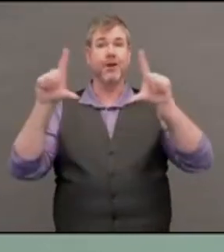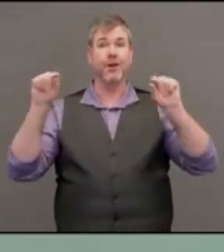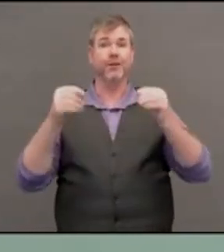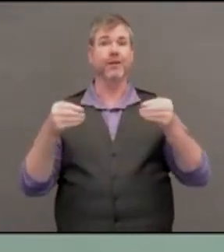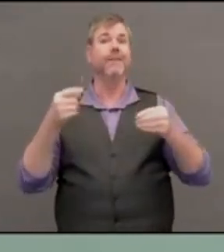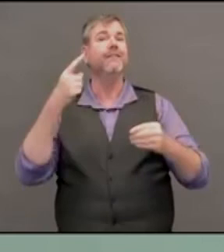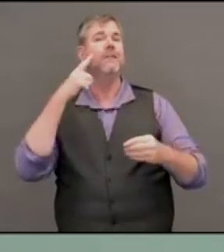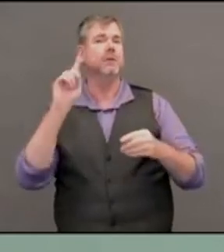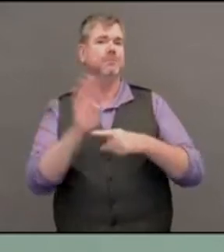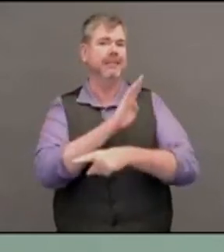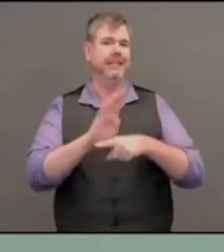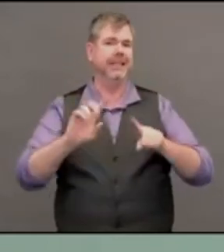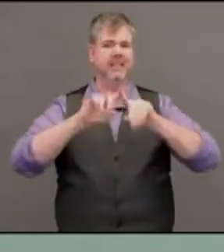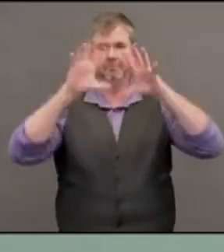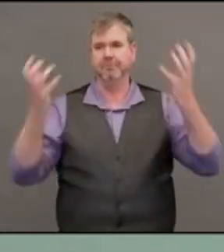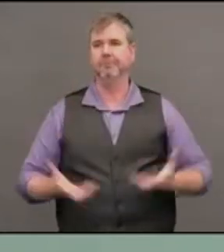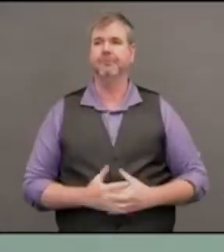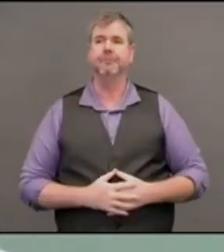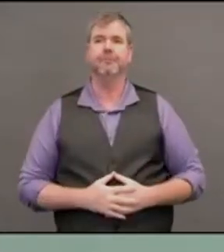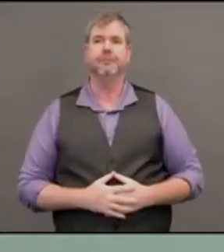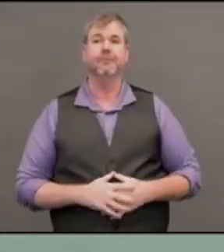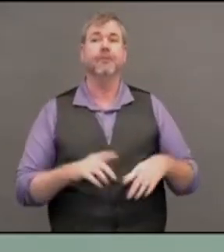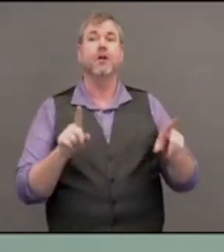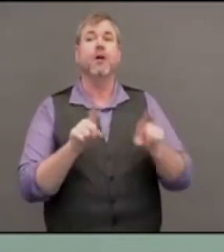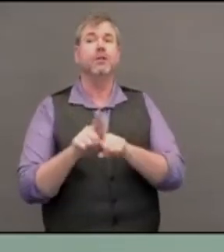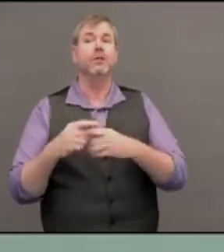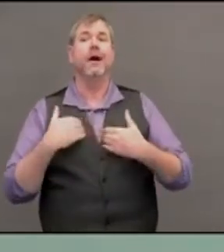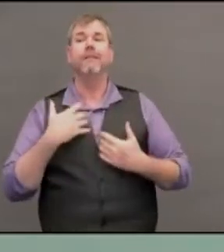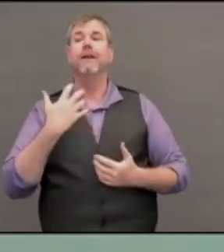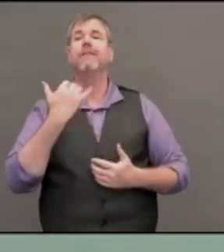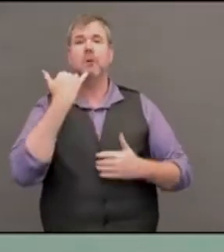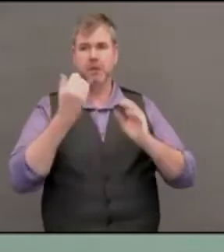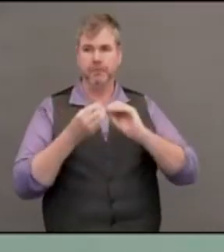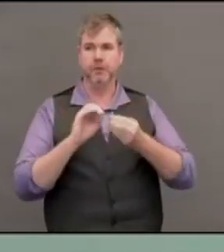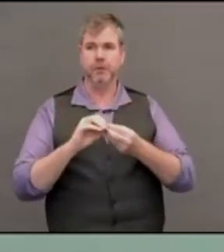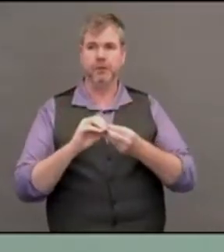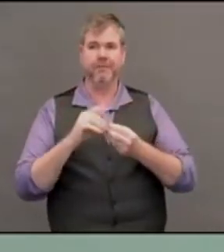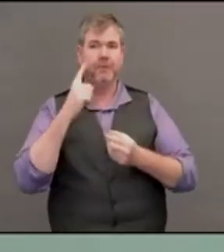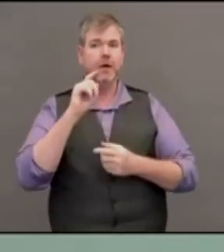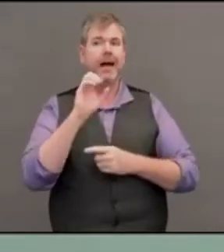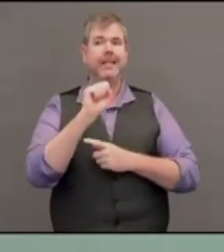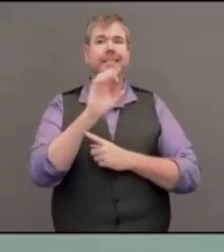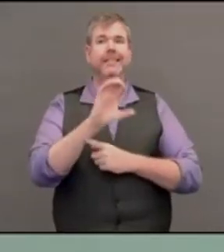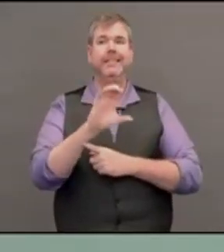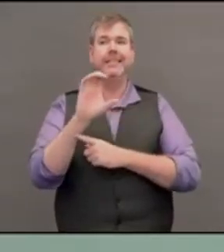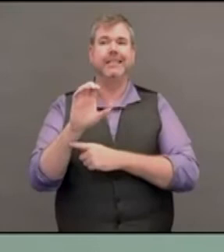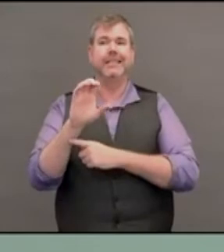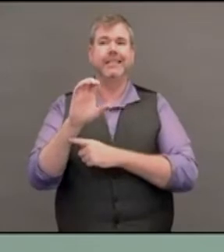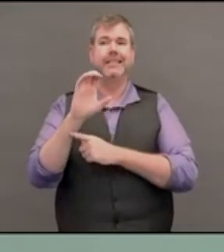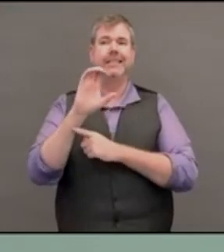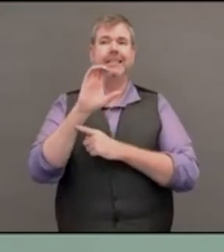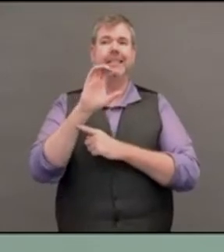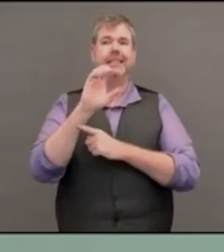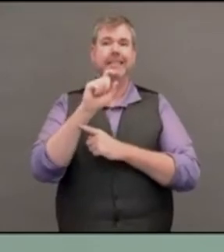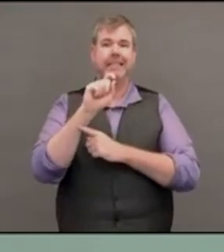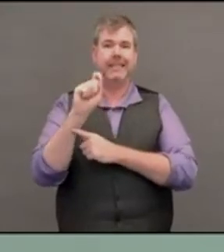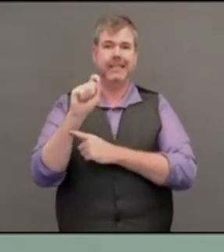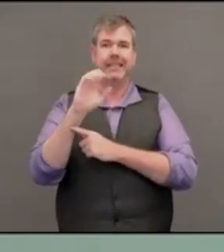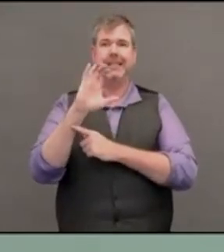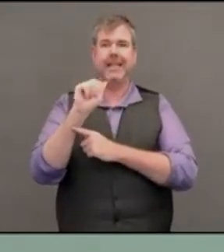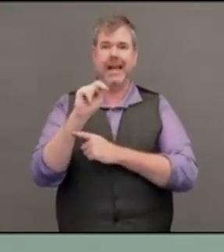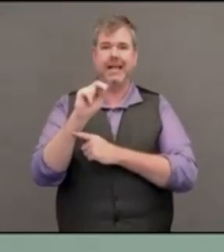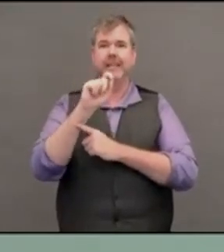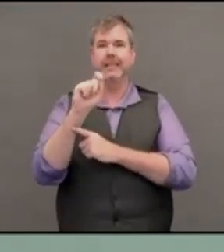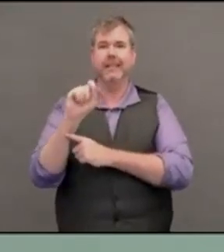this SEC CAN hotline number, and this is for more like individuals and employees that may need help with